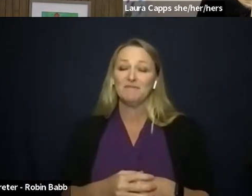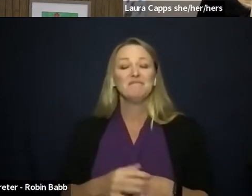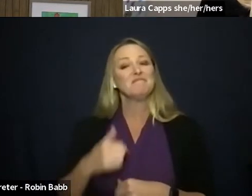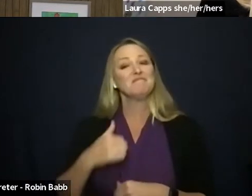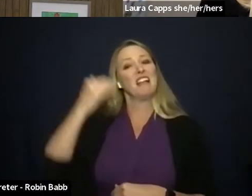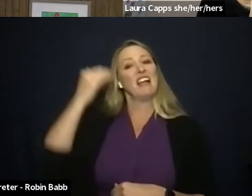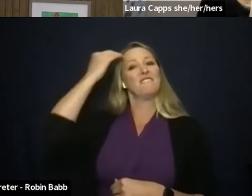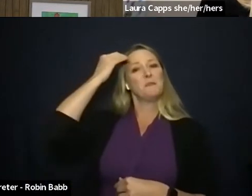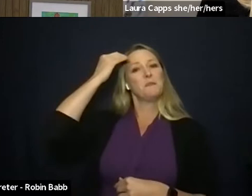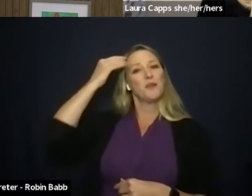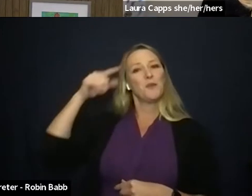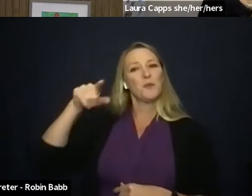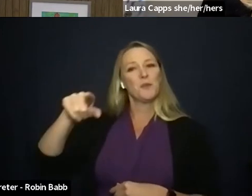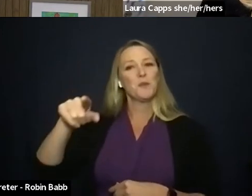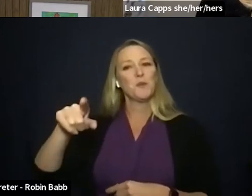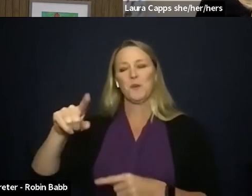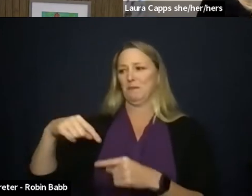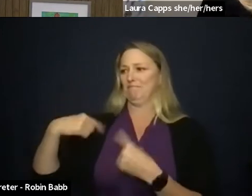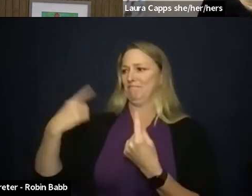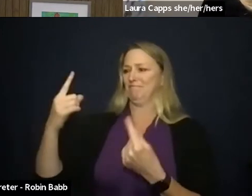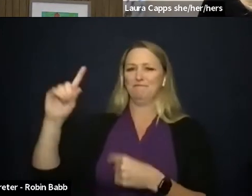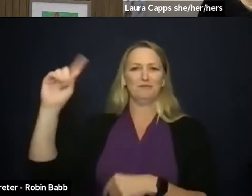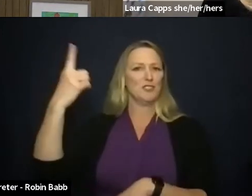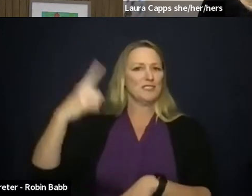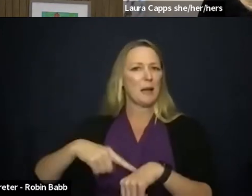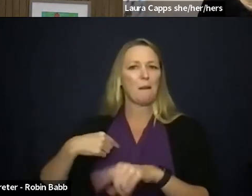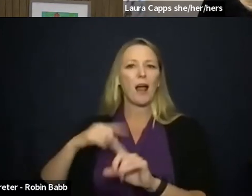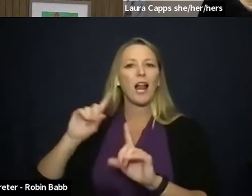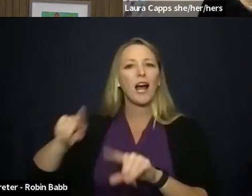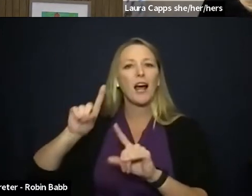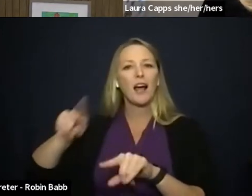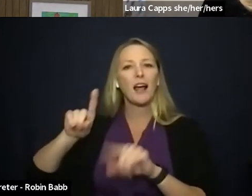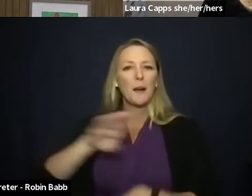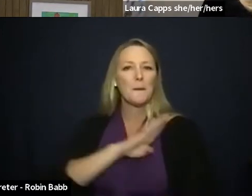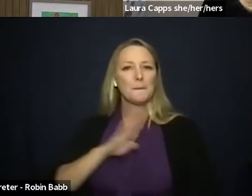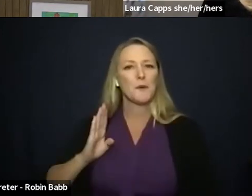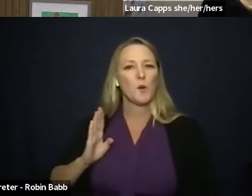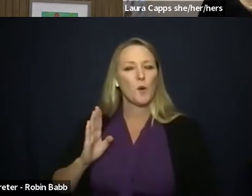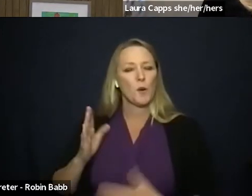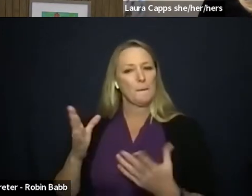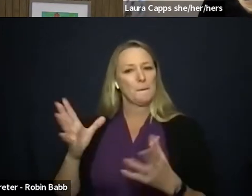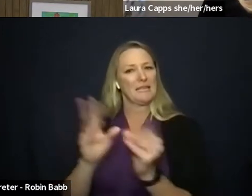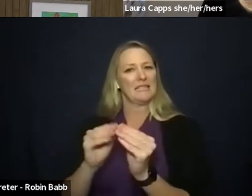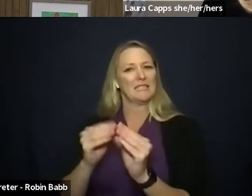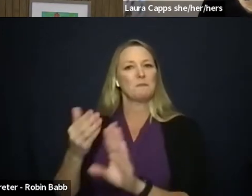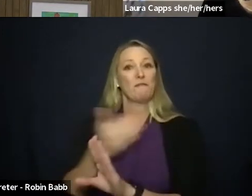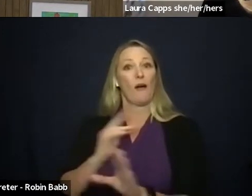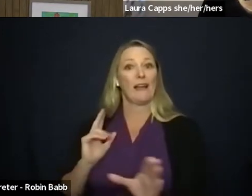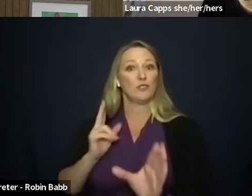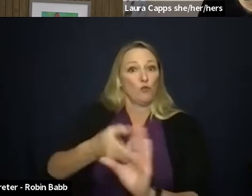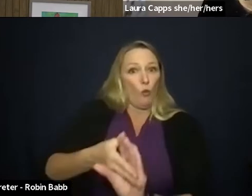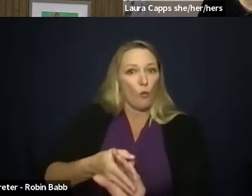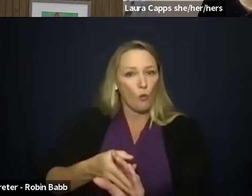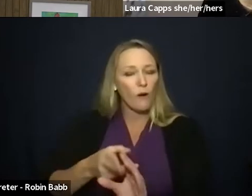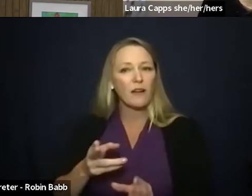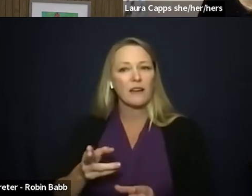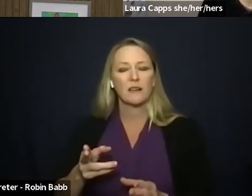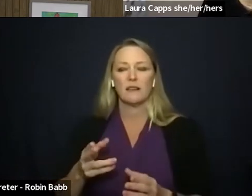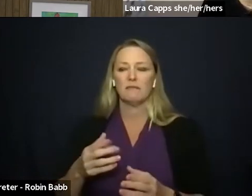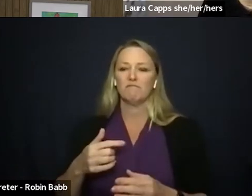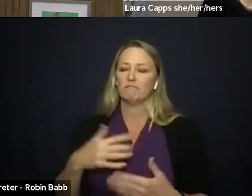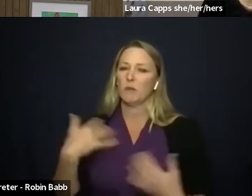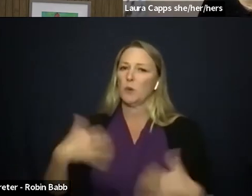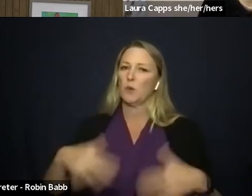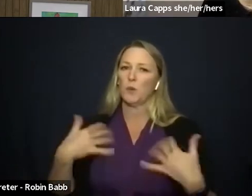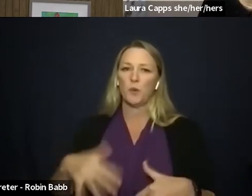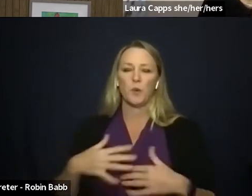with you went since first attending board meetings before becoming being on the board and i'm indebted to so many